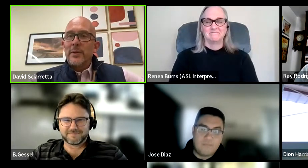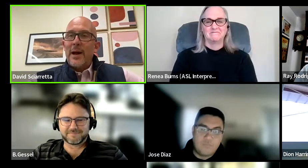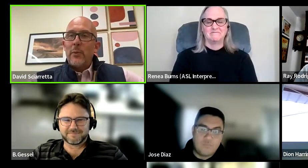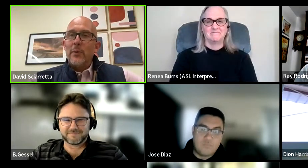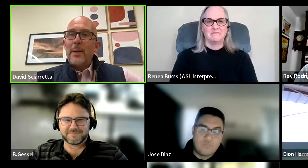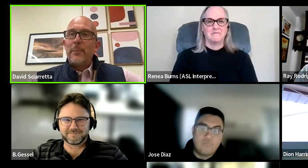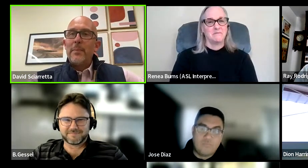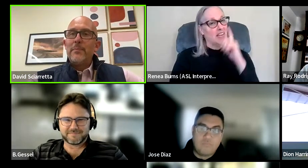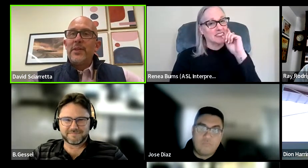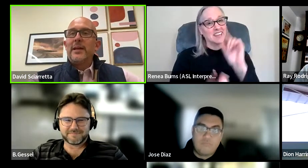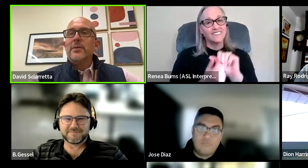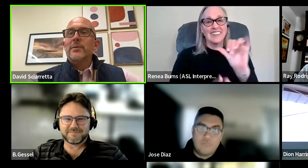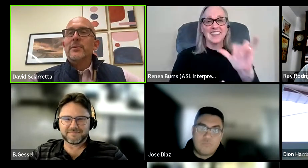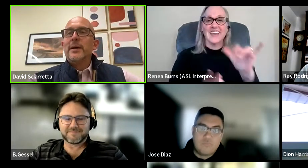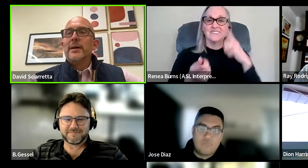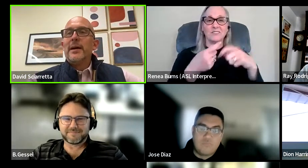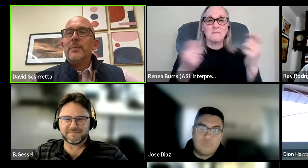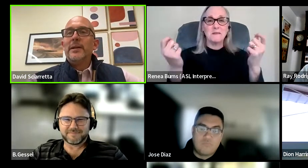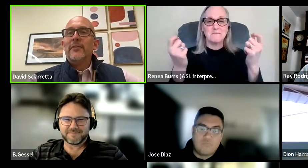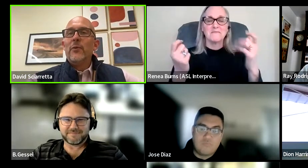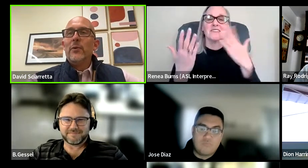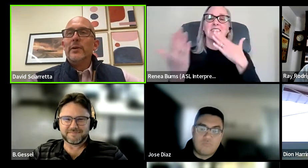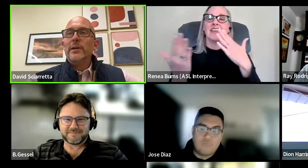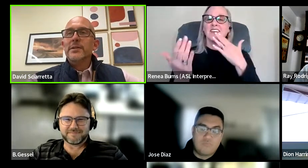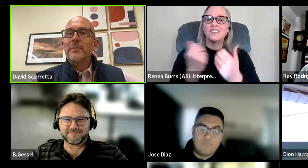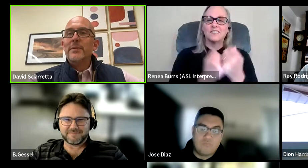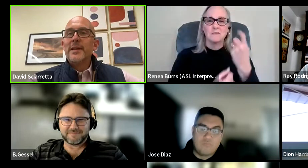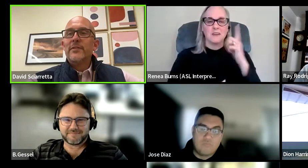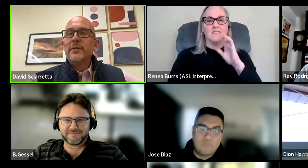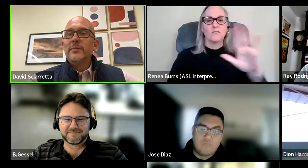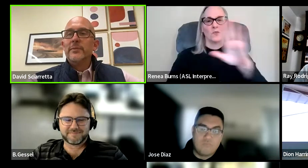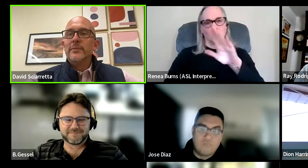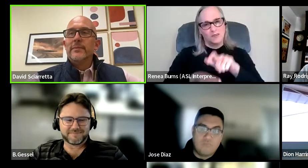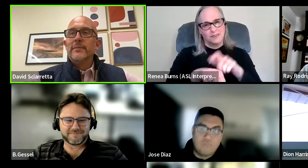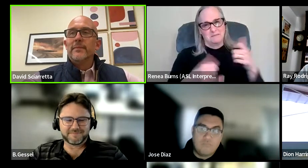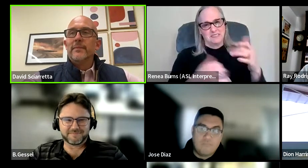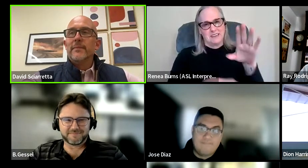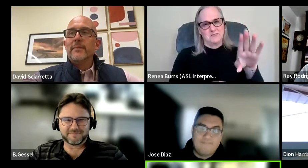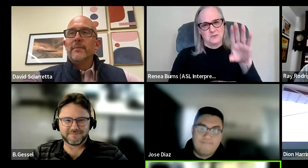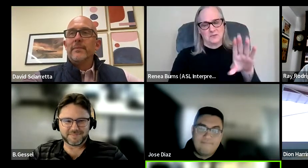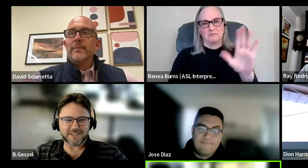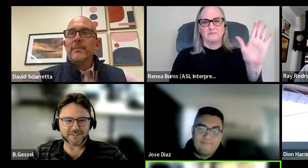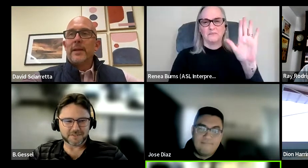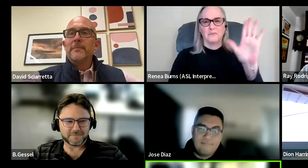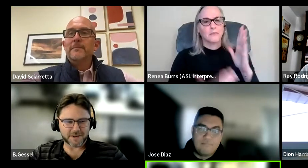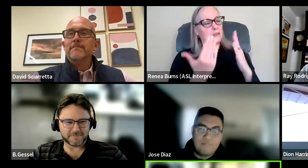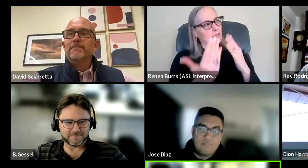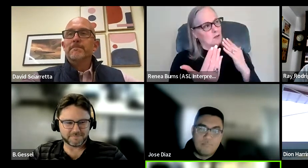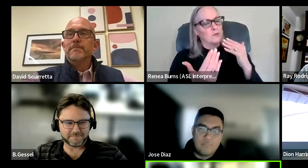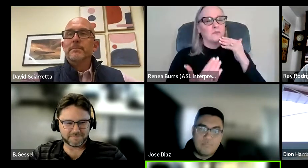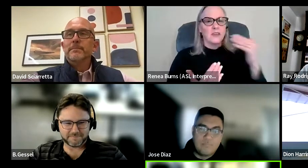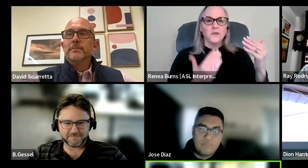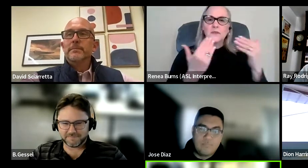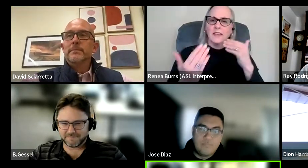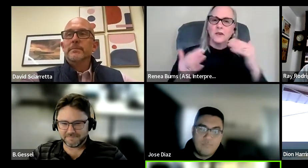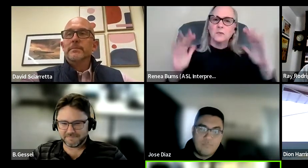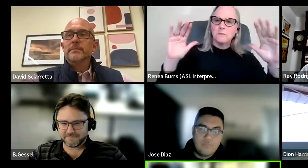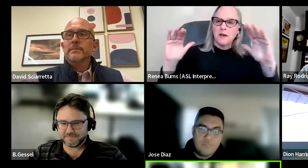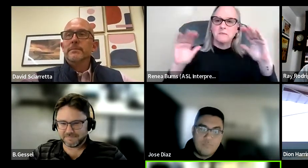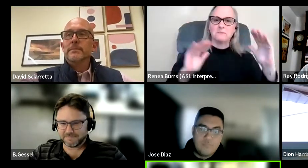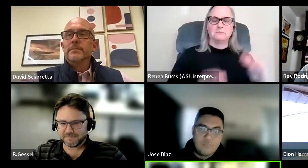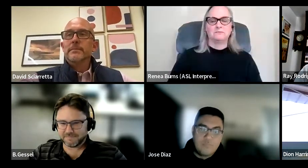I think with that, we'll wrap up. Thank you, everybody, for your time this afternoon. Thank you. Thank you. Thanks. Bye. Thank you.